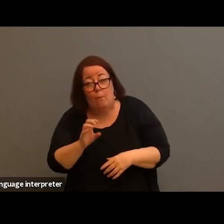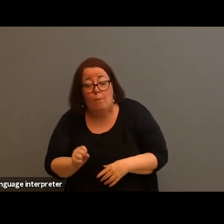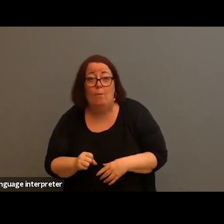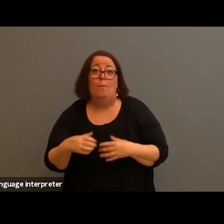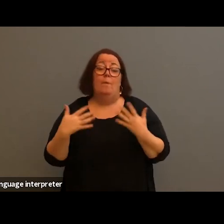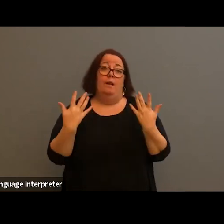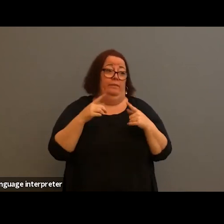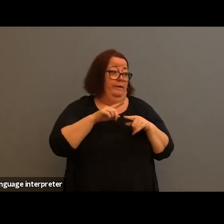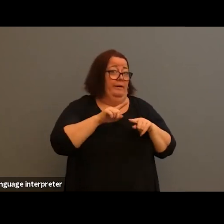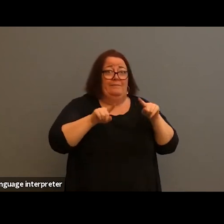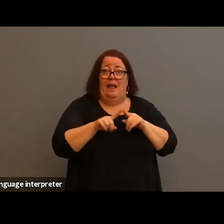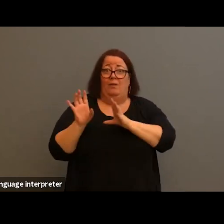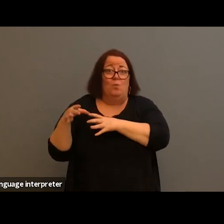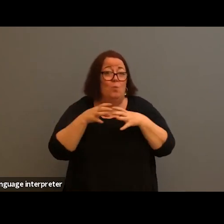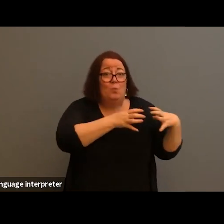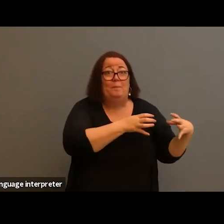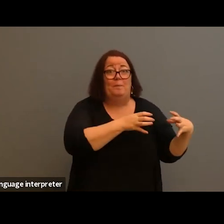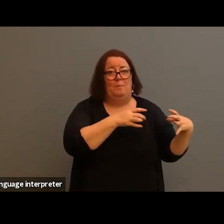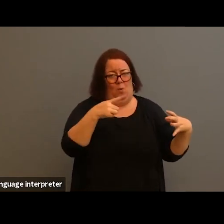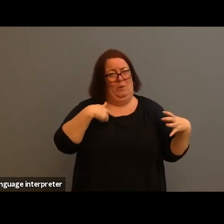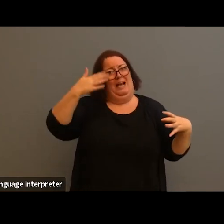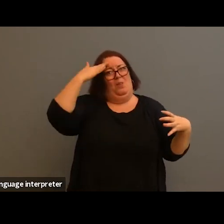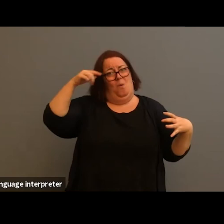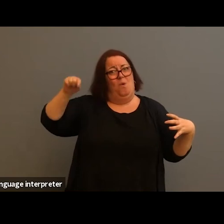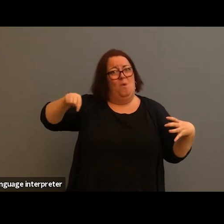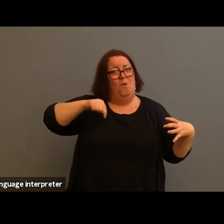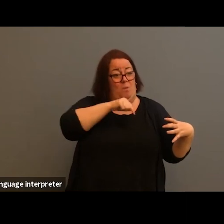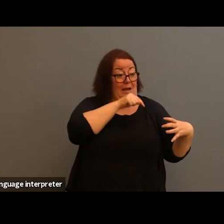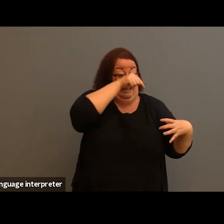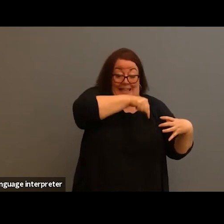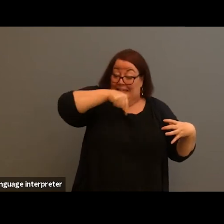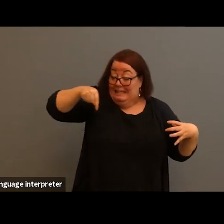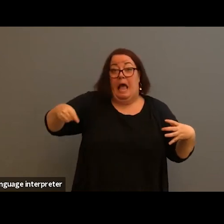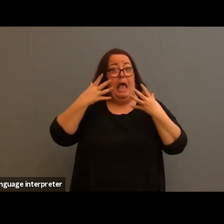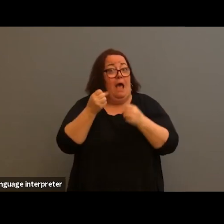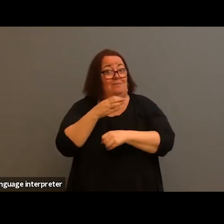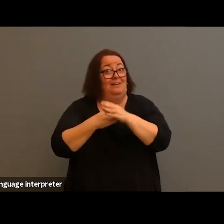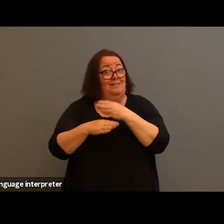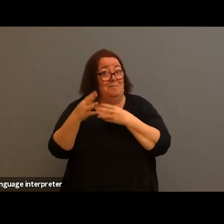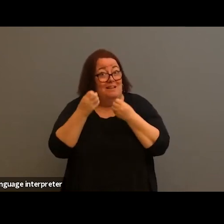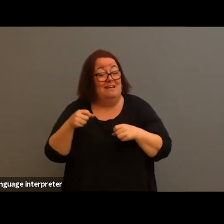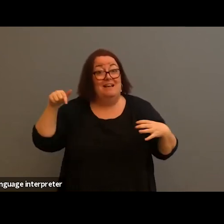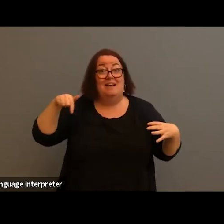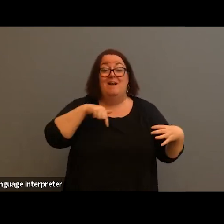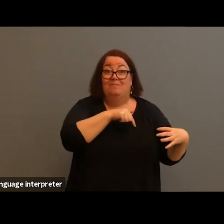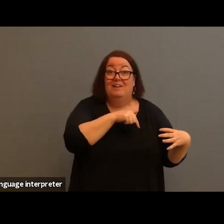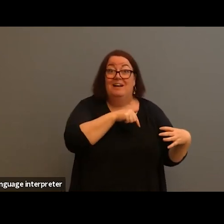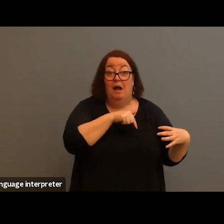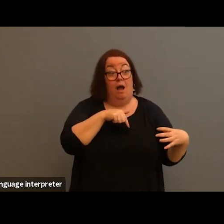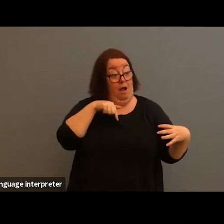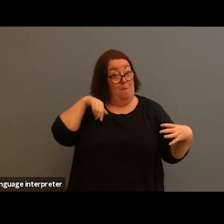have disabilities, and we know that the majority of disabled persons have are older persons. So this is really